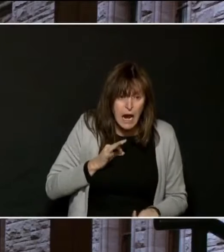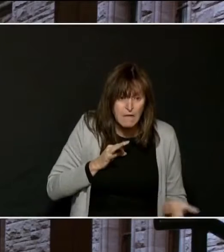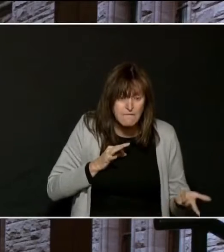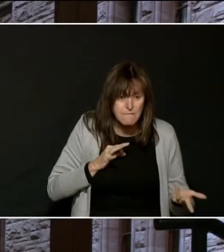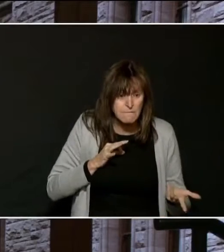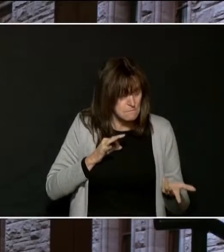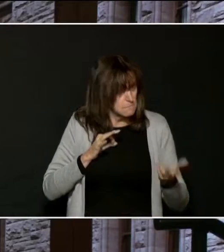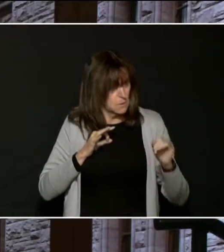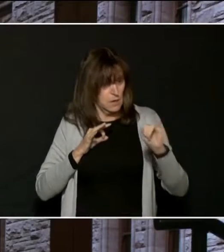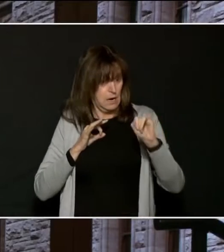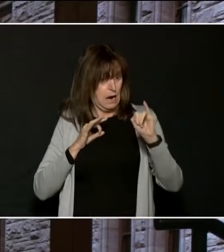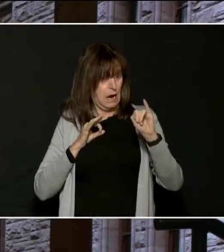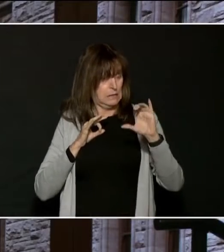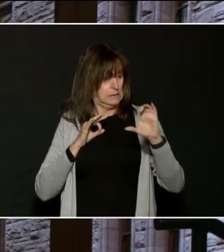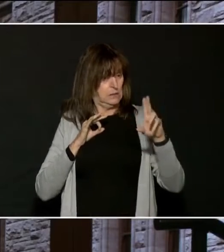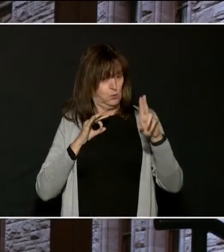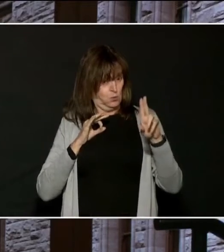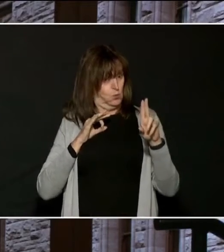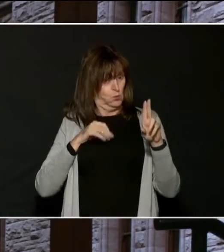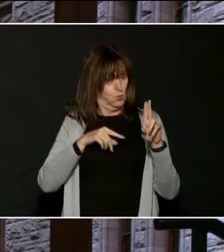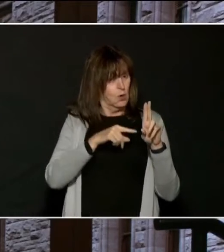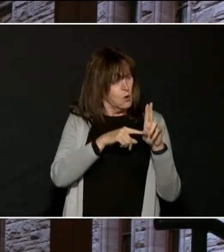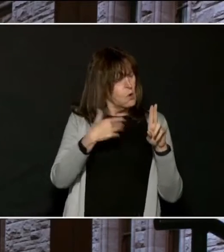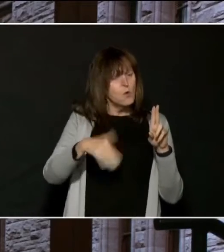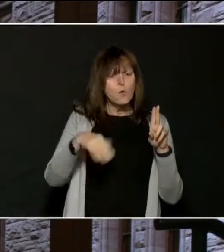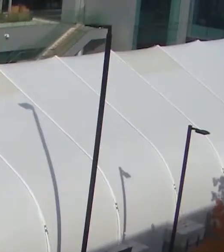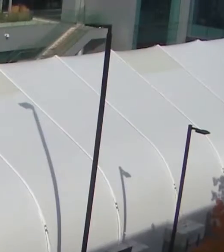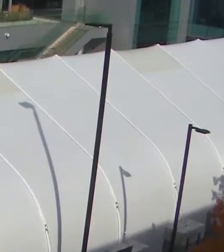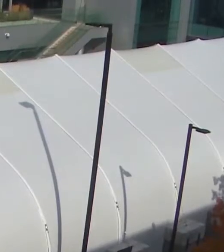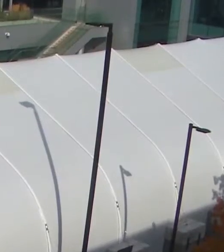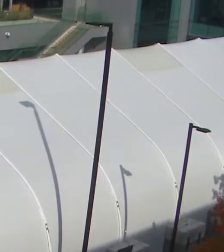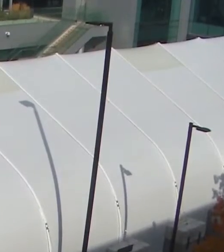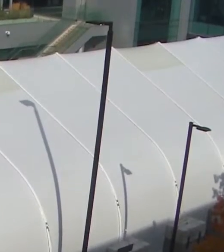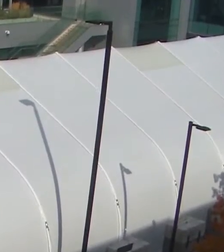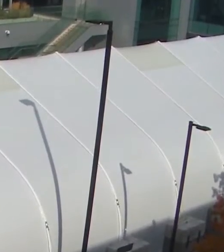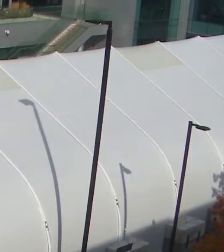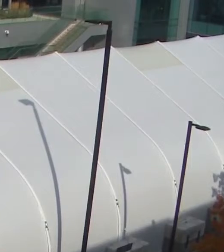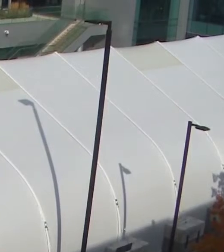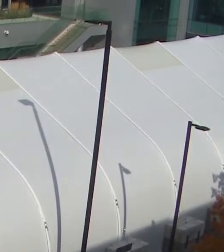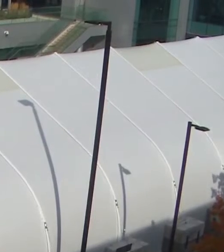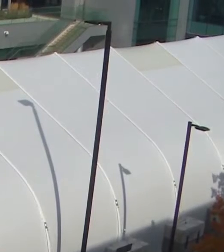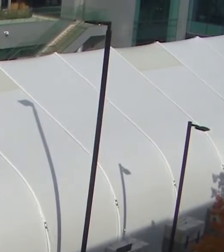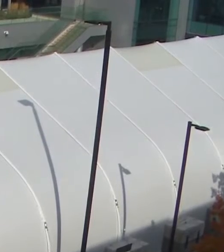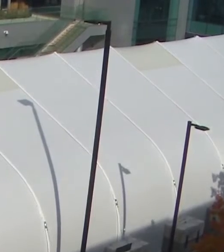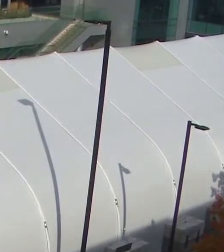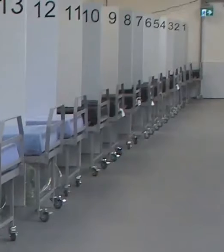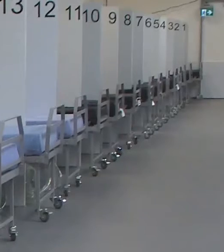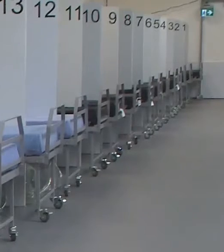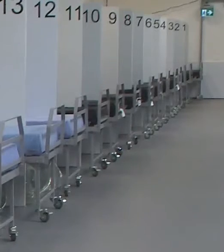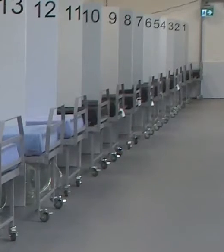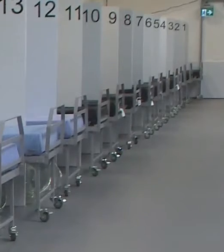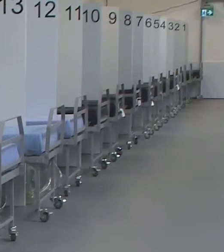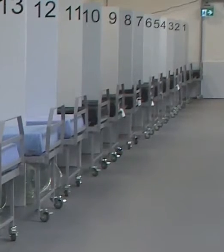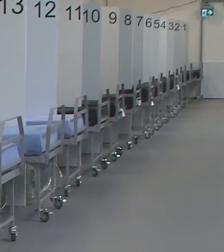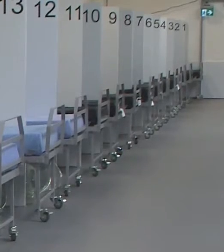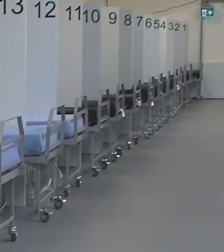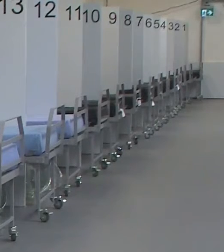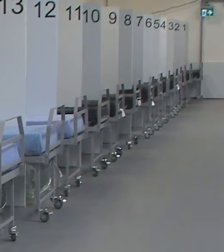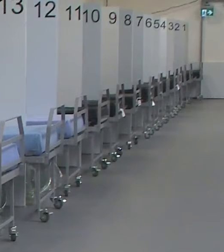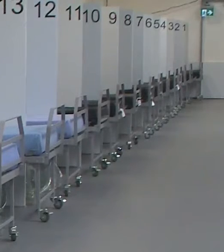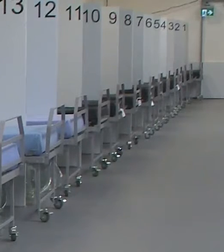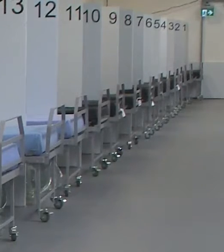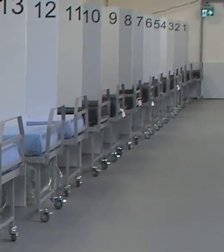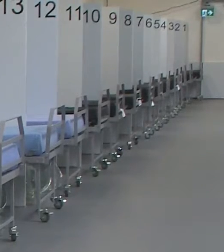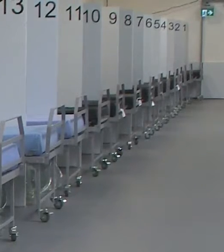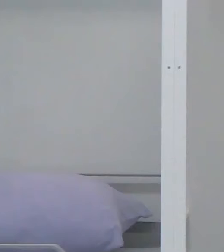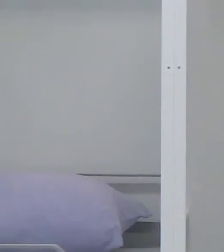highly complex care area within the healthcare system. According to Yaffe, the number of available beds increased from the first